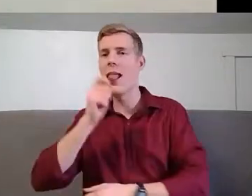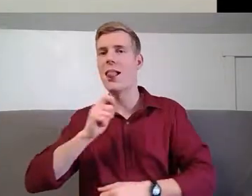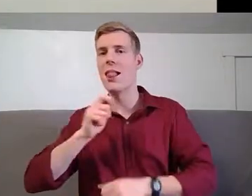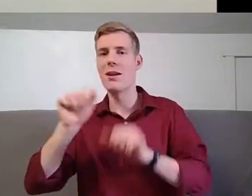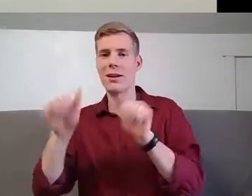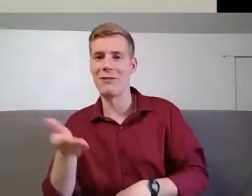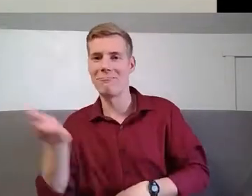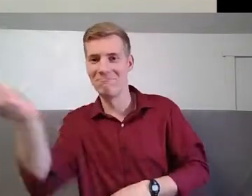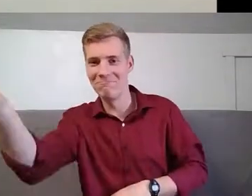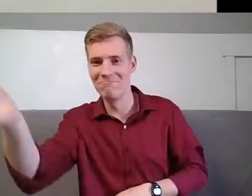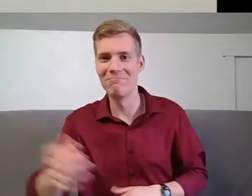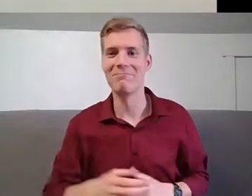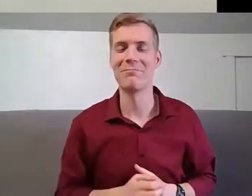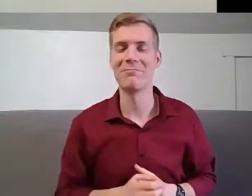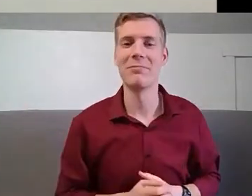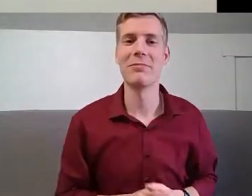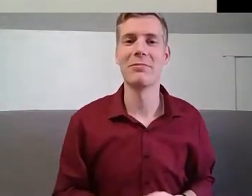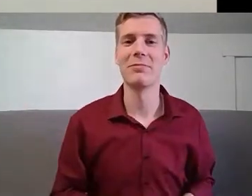excited.